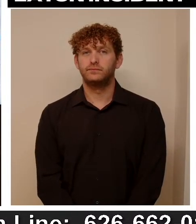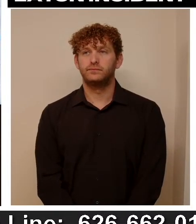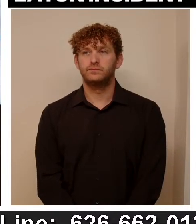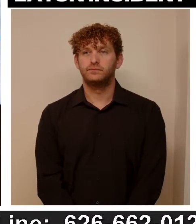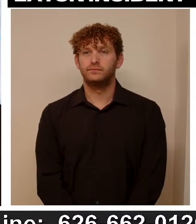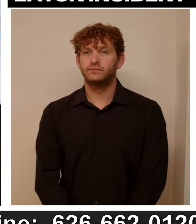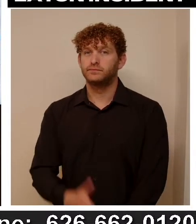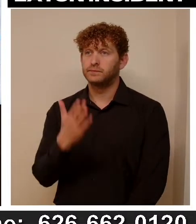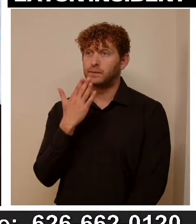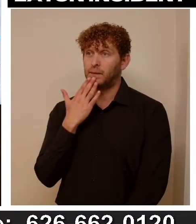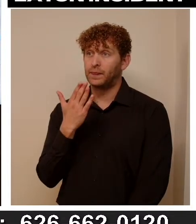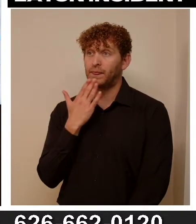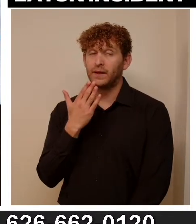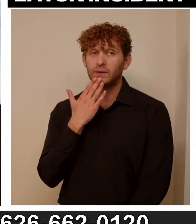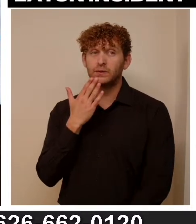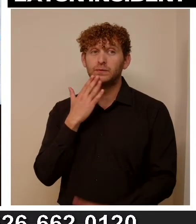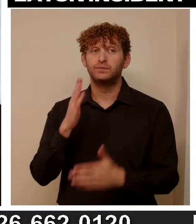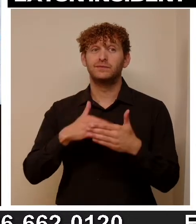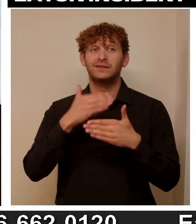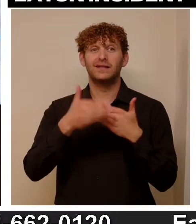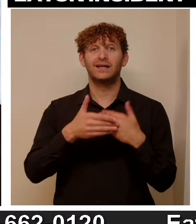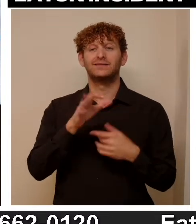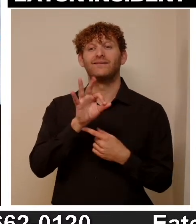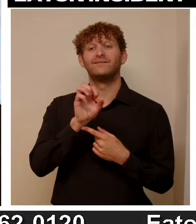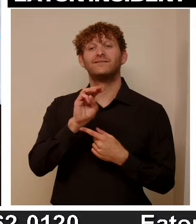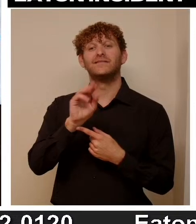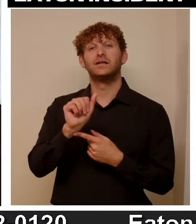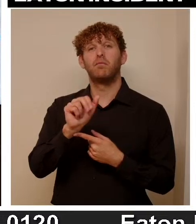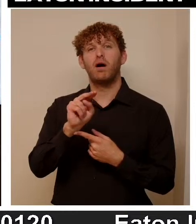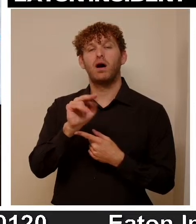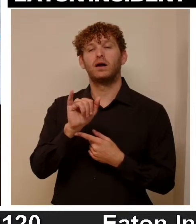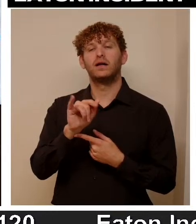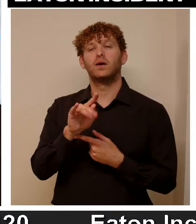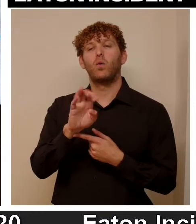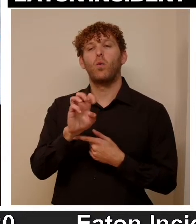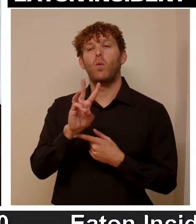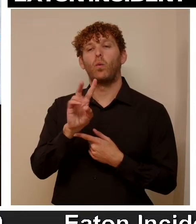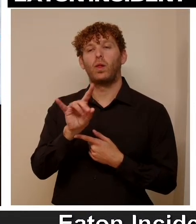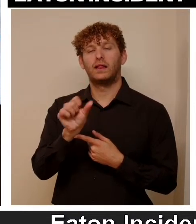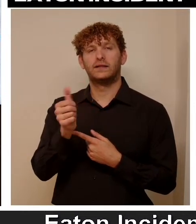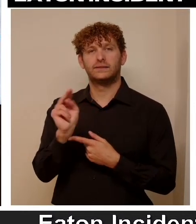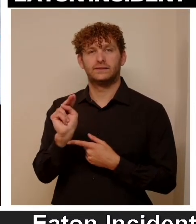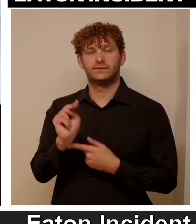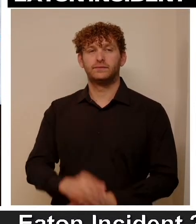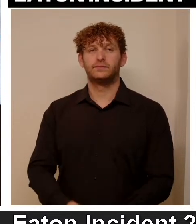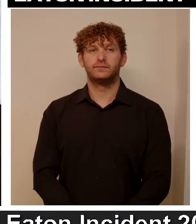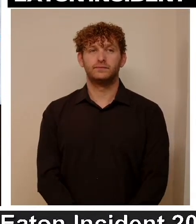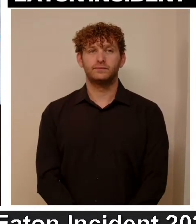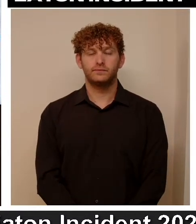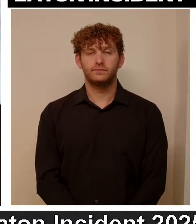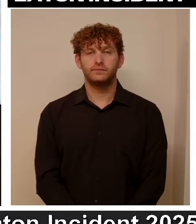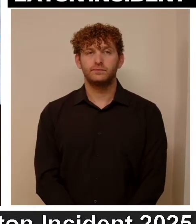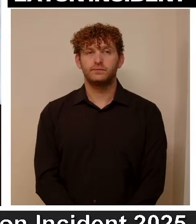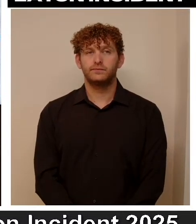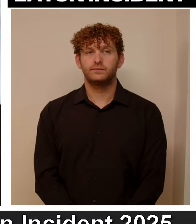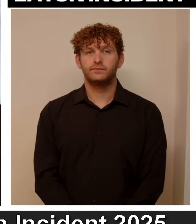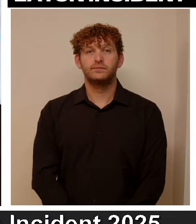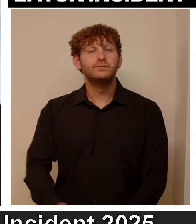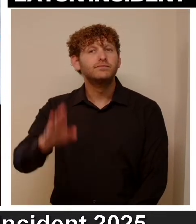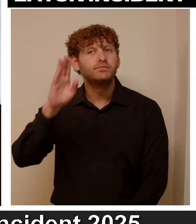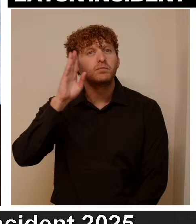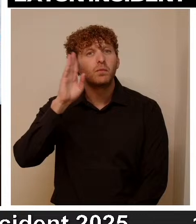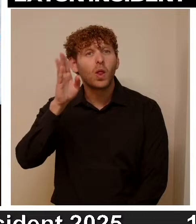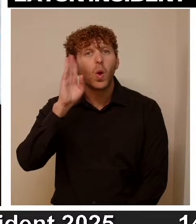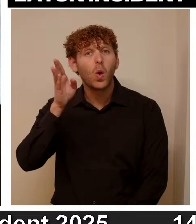Thank you. Next up with FEMA, Nicole Wilson. Hello. We